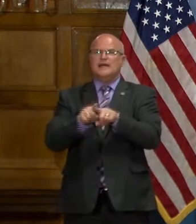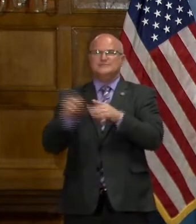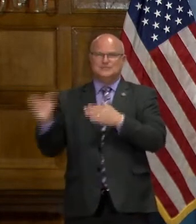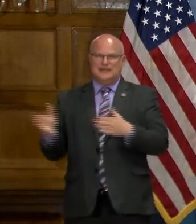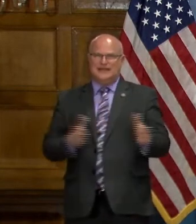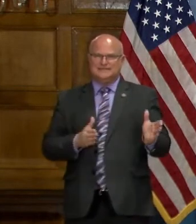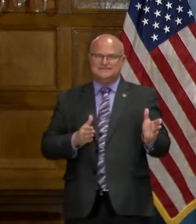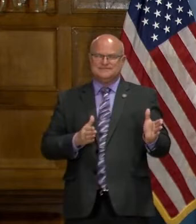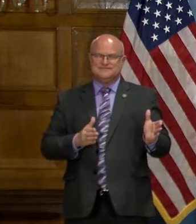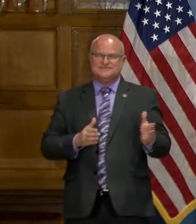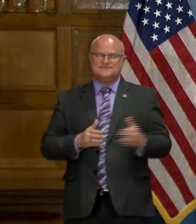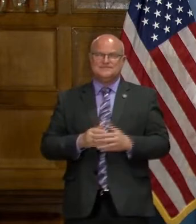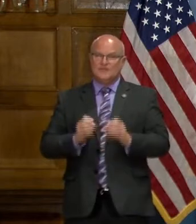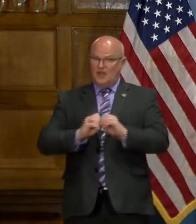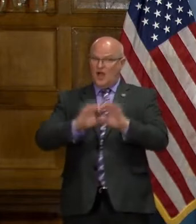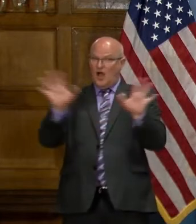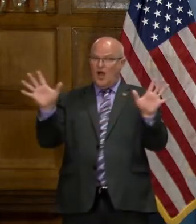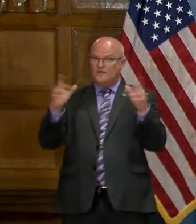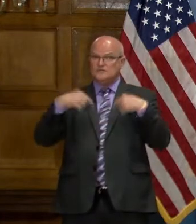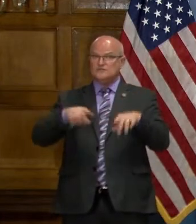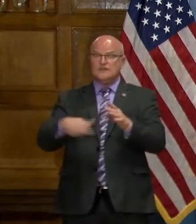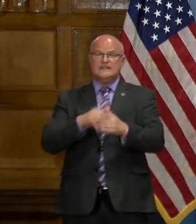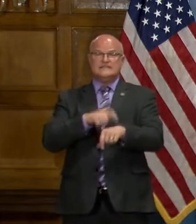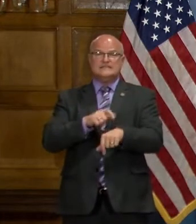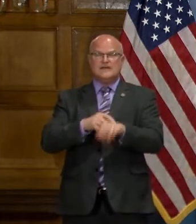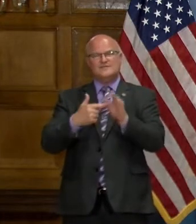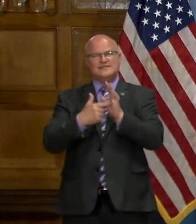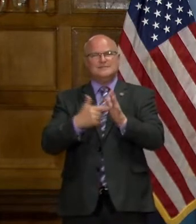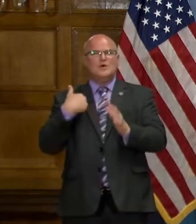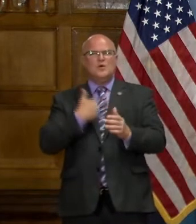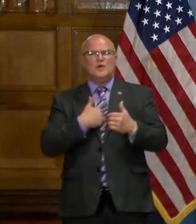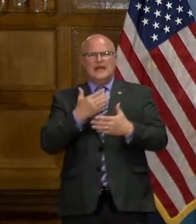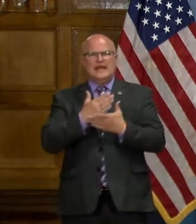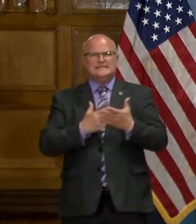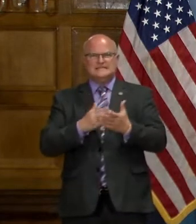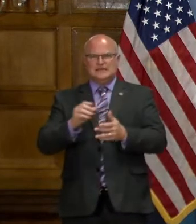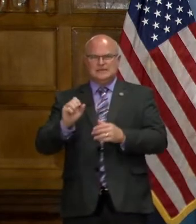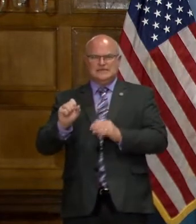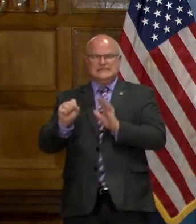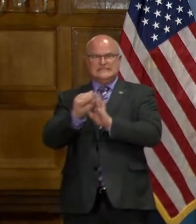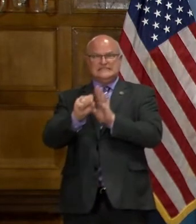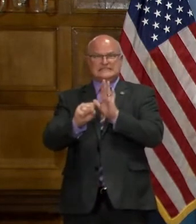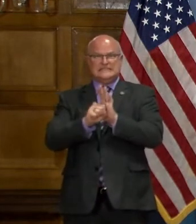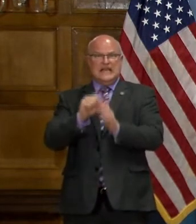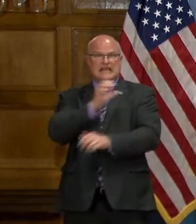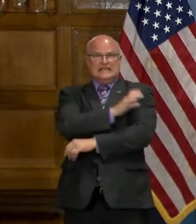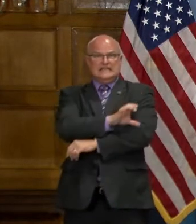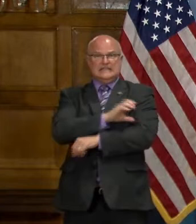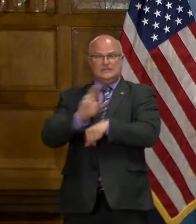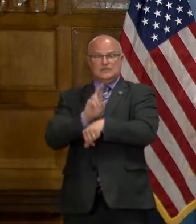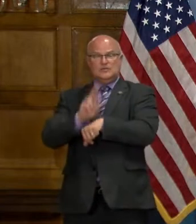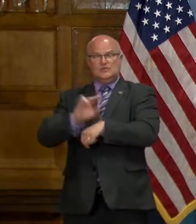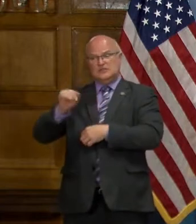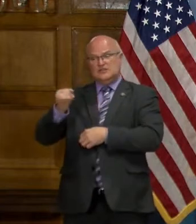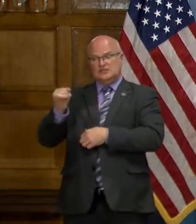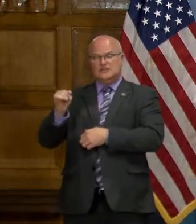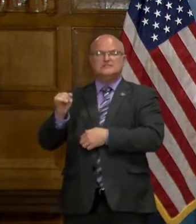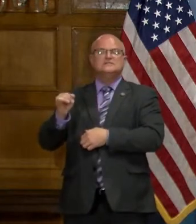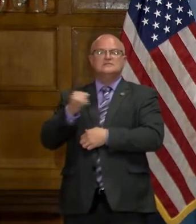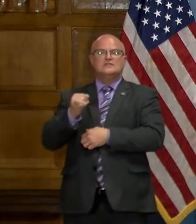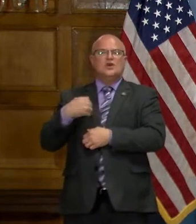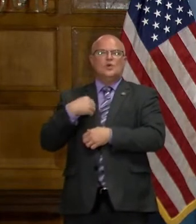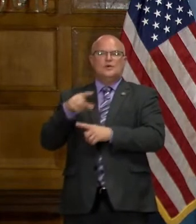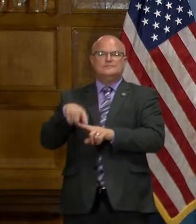on it. Obviously, during this time, for example, we had some state clinics that were going to be using the Janssen. We've postponed